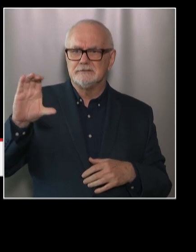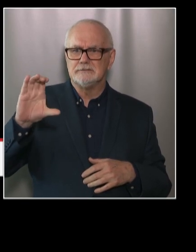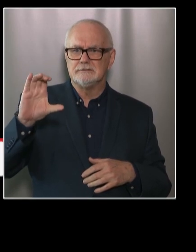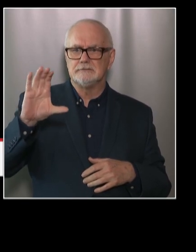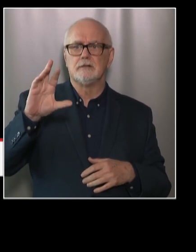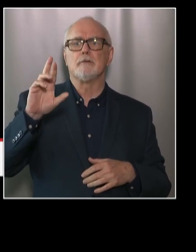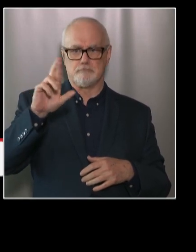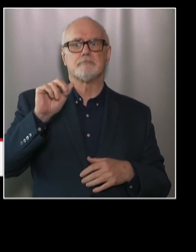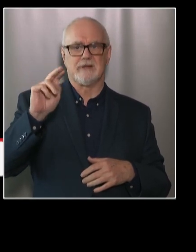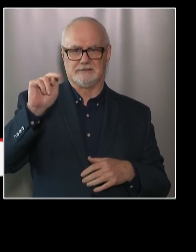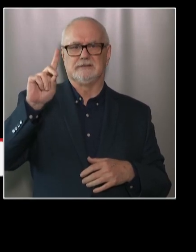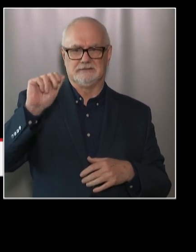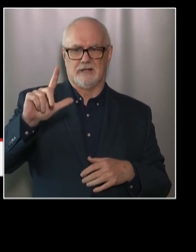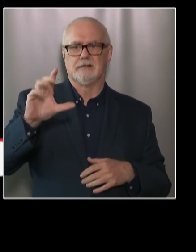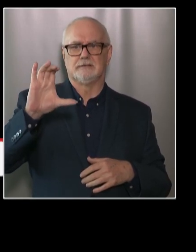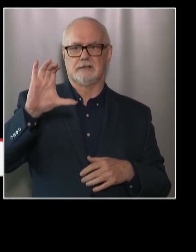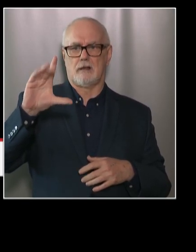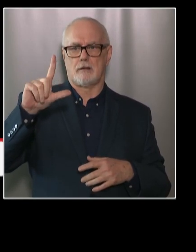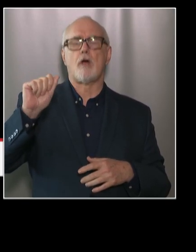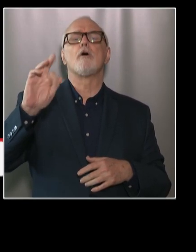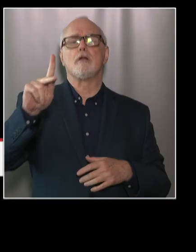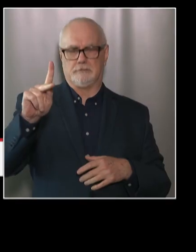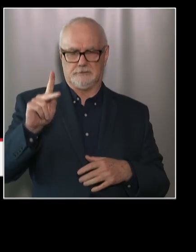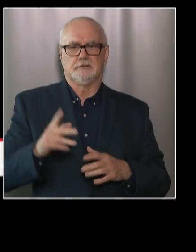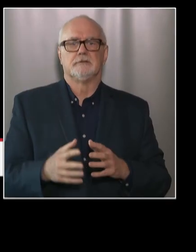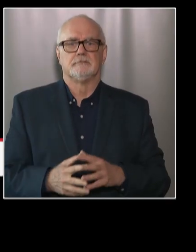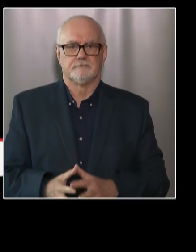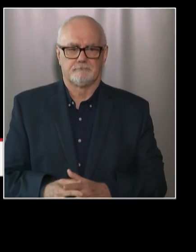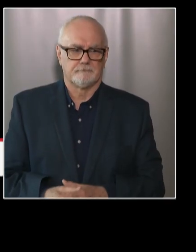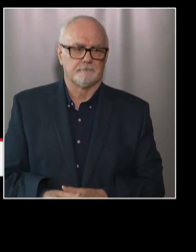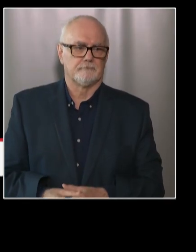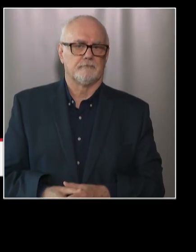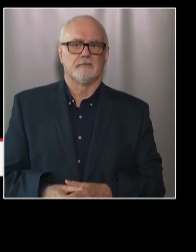I don't know if I should be following the deputy mayor.